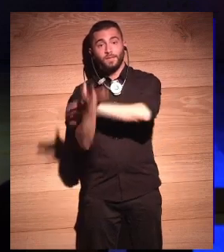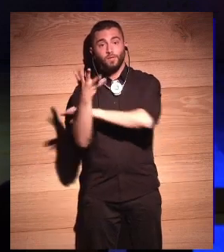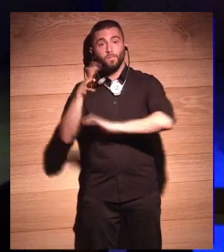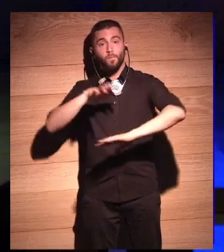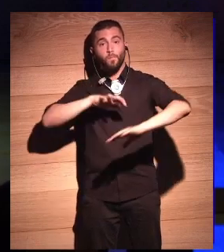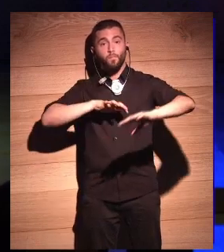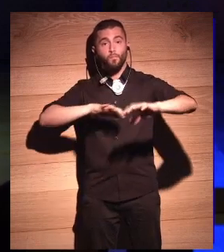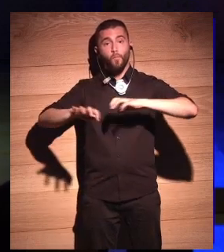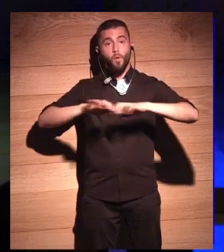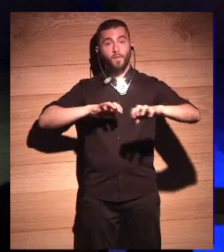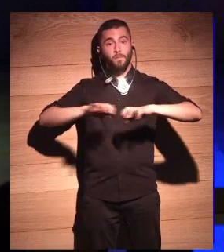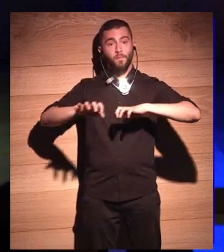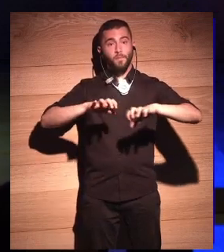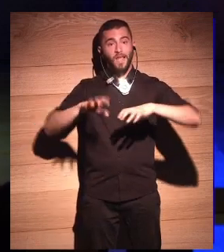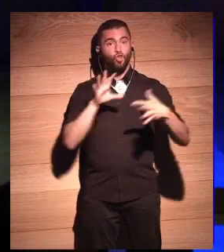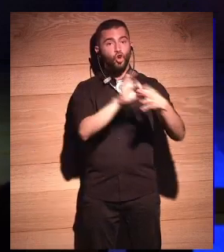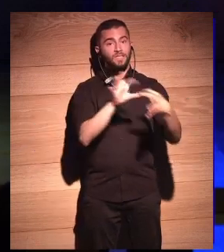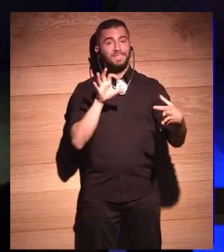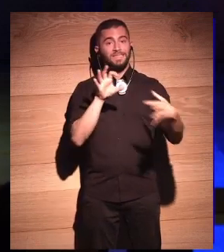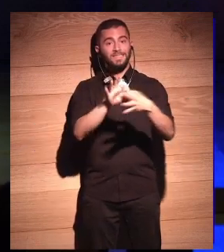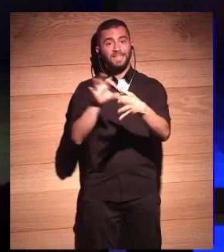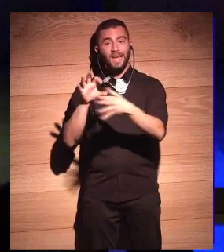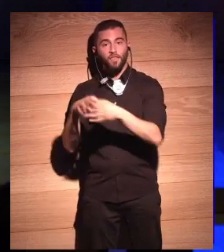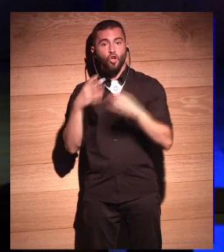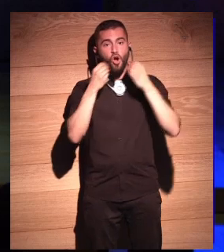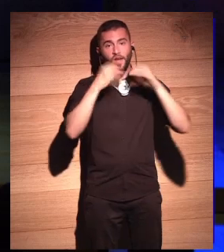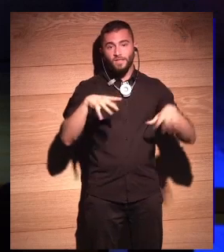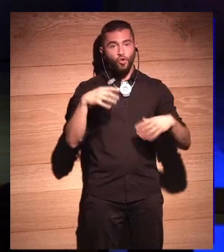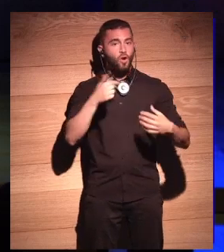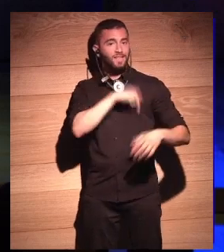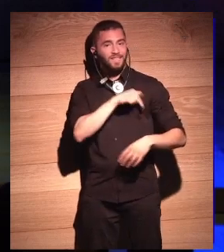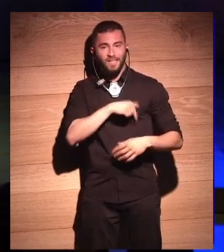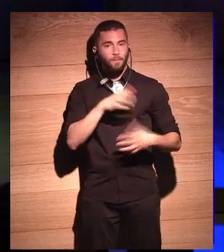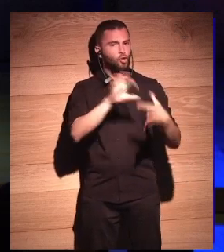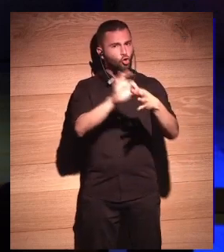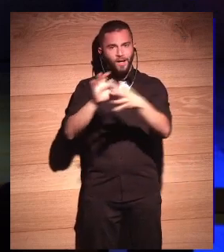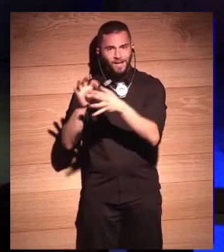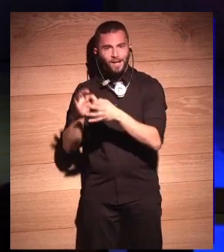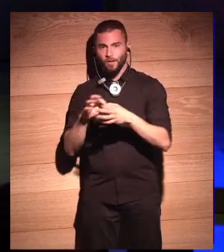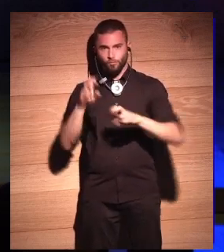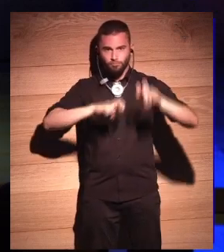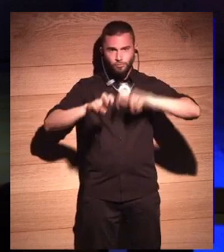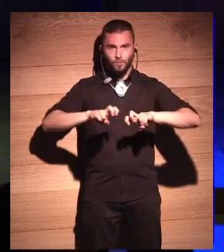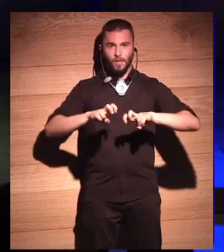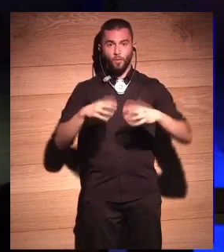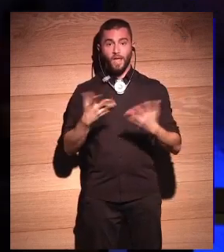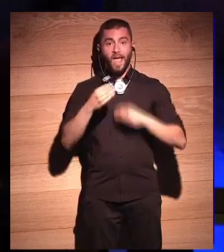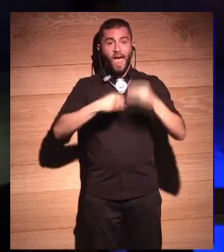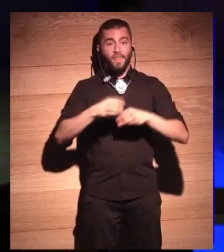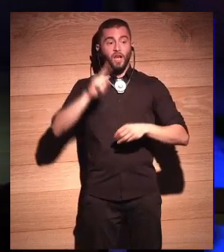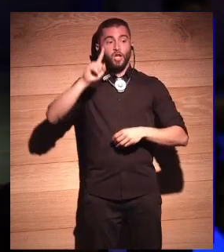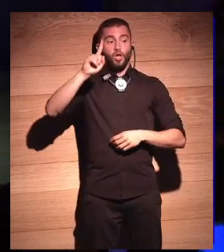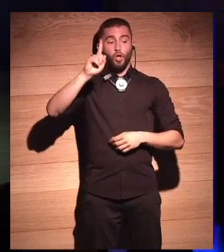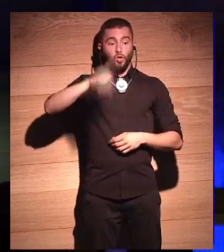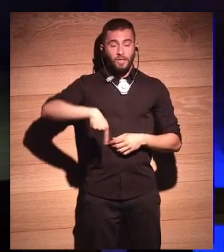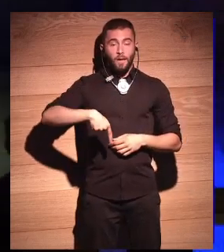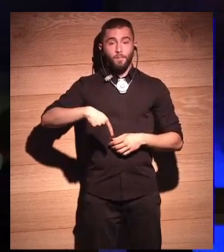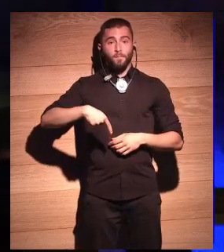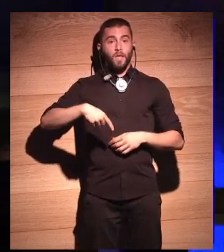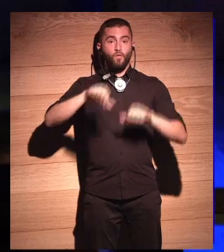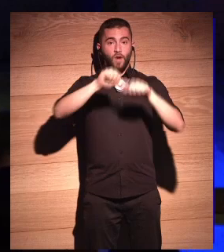for the emotion. And also we have to do it in a way that I can do it because I'm not a dancer.